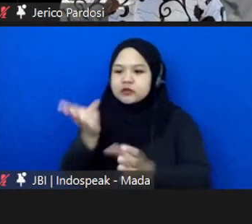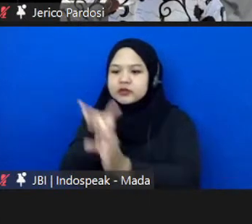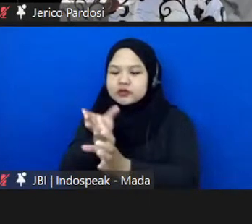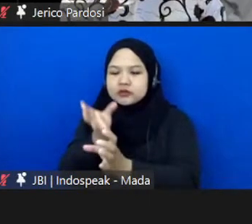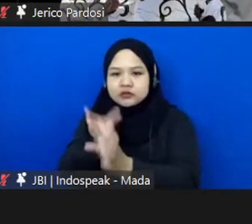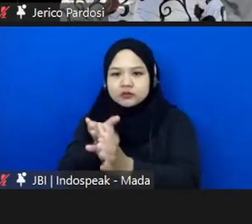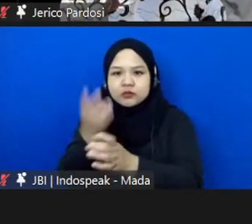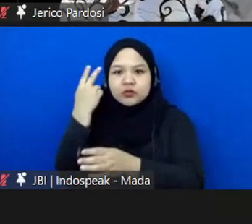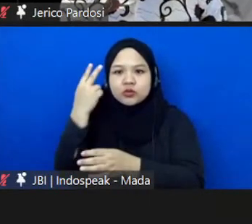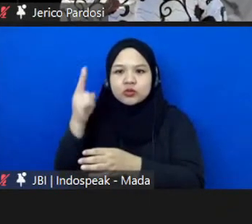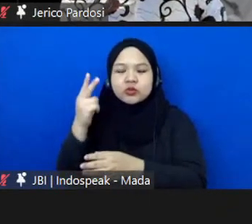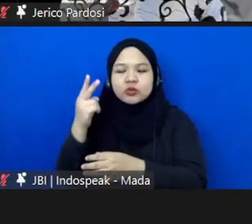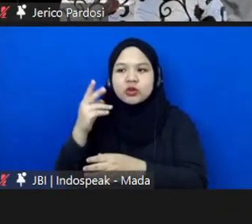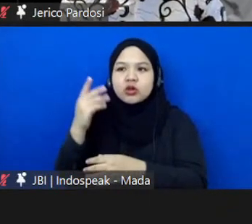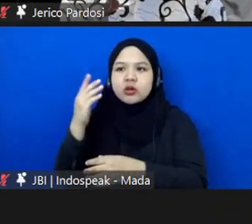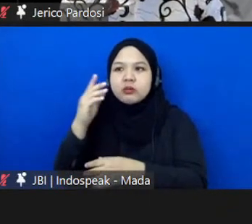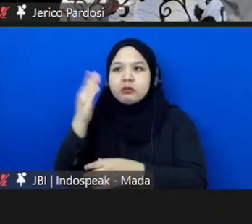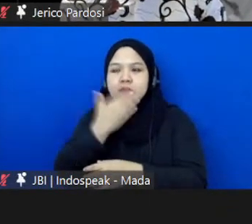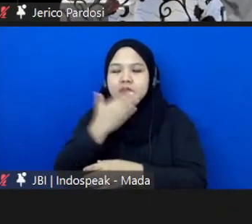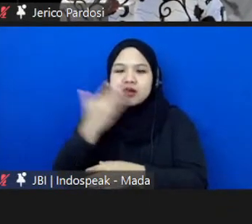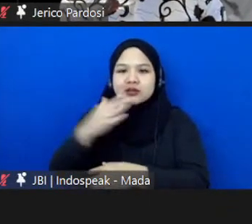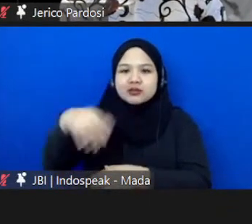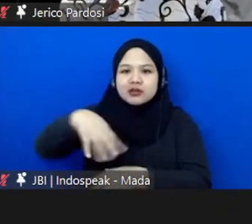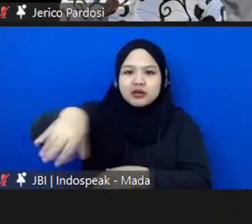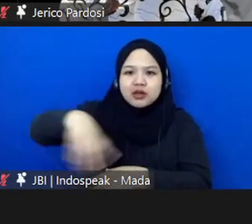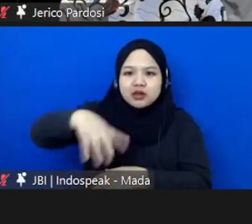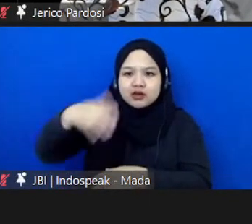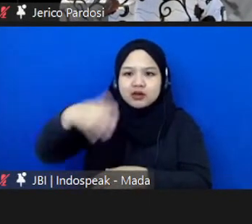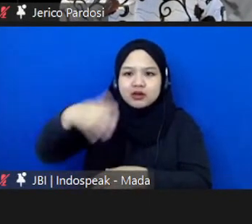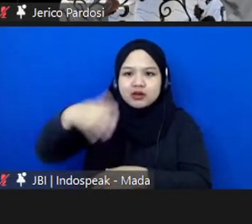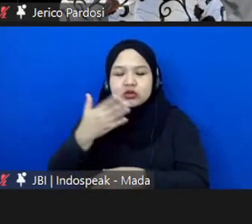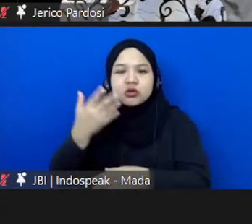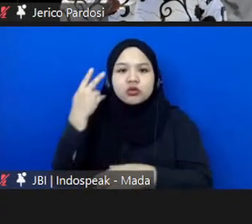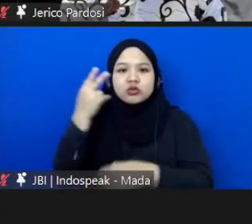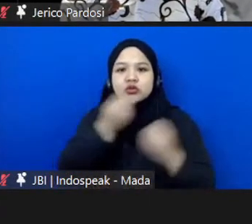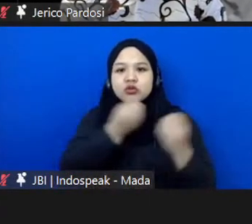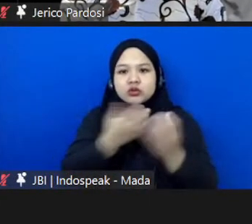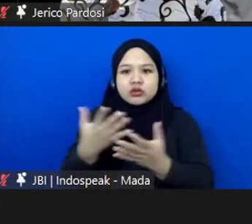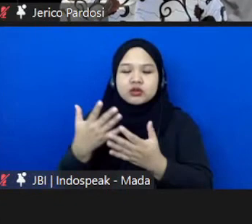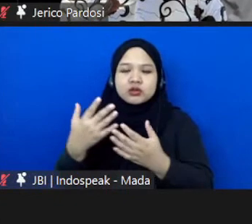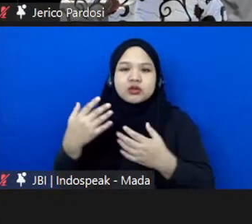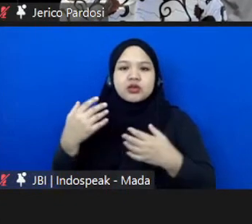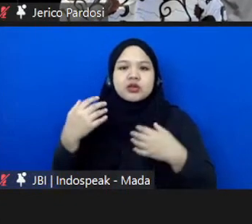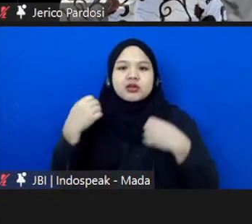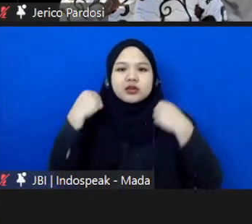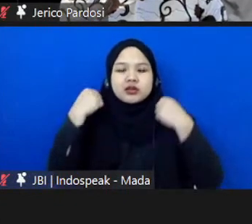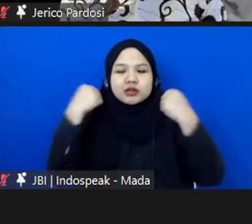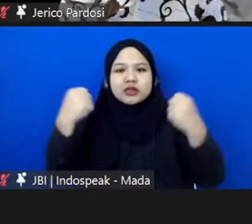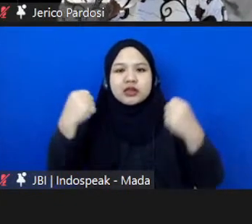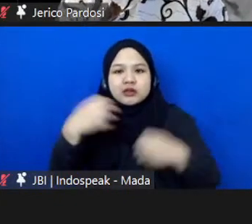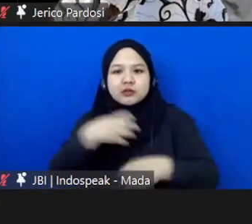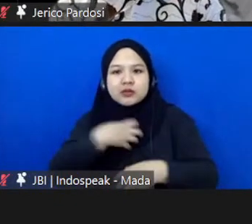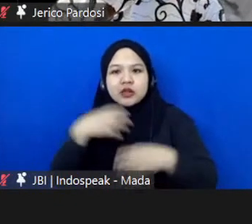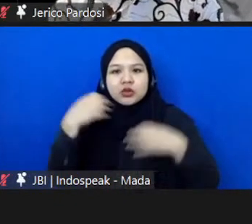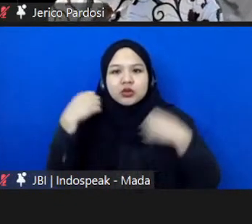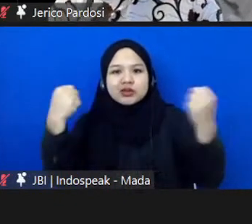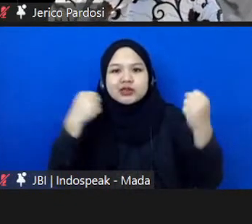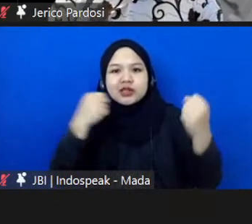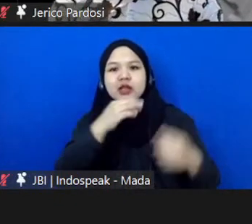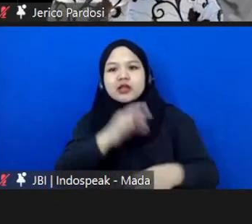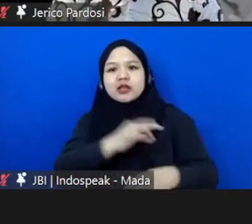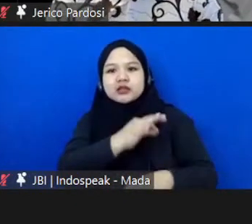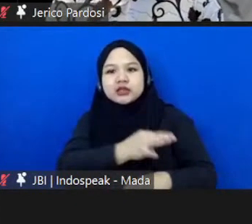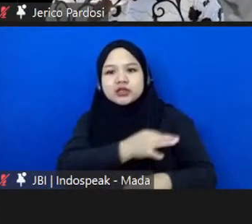into local languages, such as even the translation of psychiatry into kesehatan jiwa, which is an interesting concept in itself because